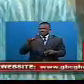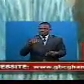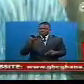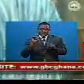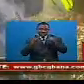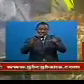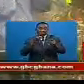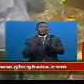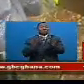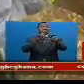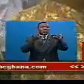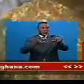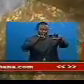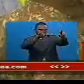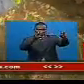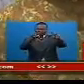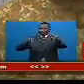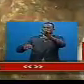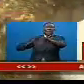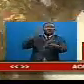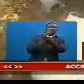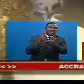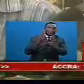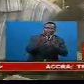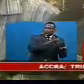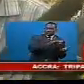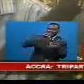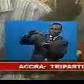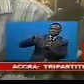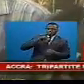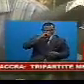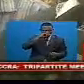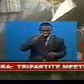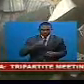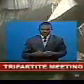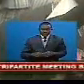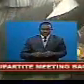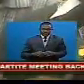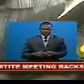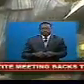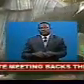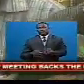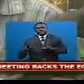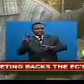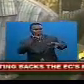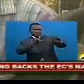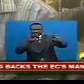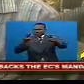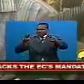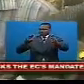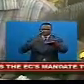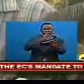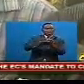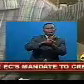at the port to inspect the containers that were stopped from being exported. Tracking is not difficult because you must have presented yourself or